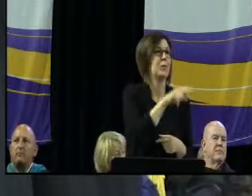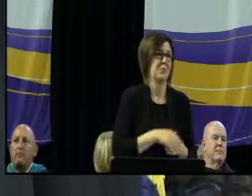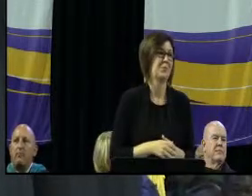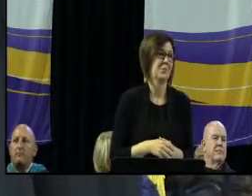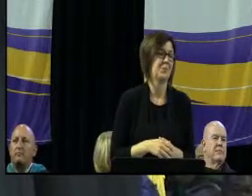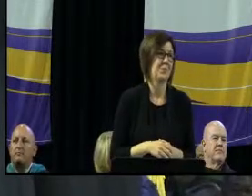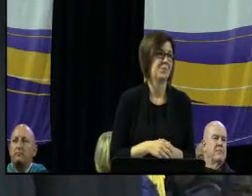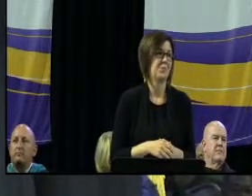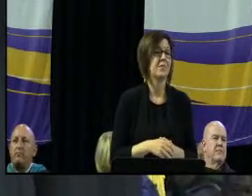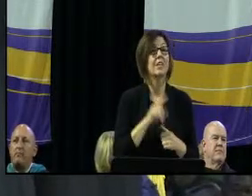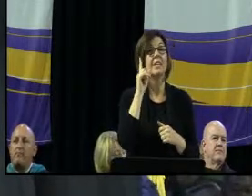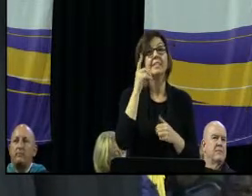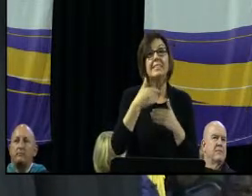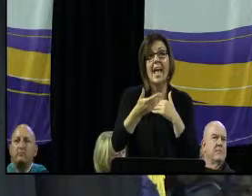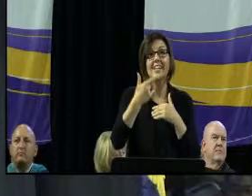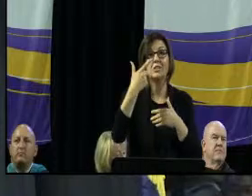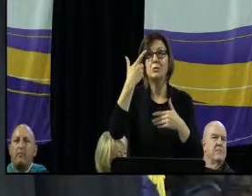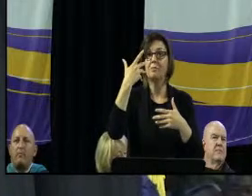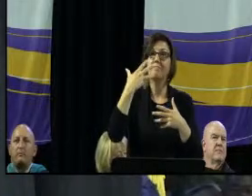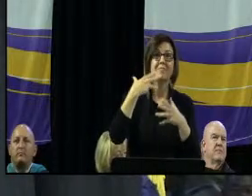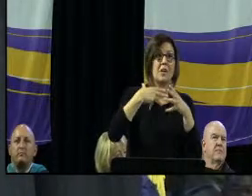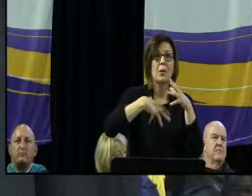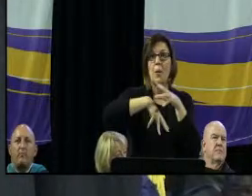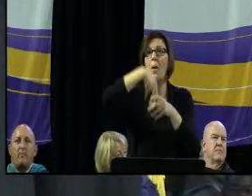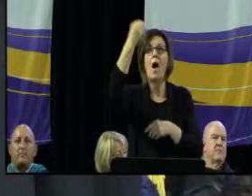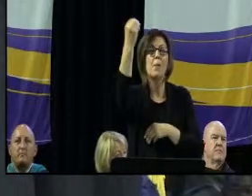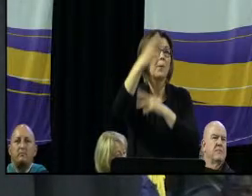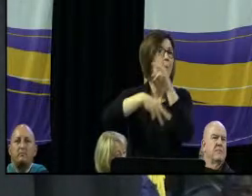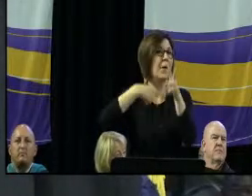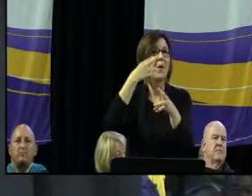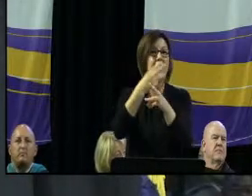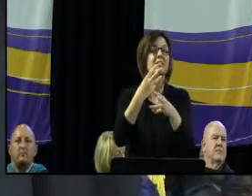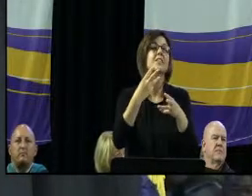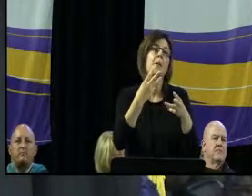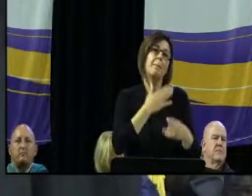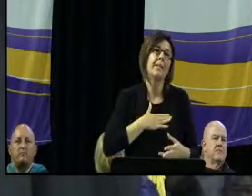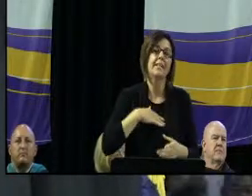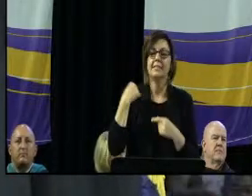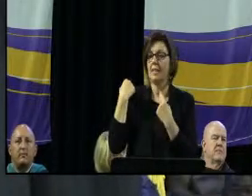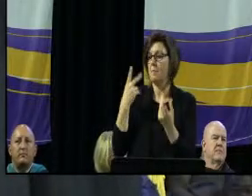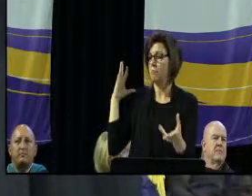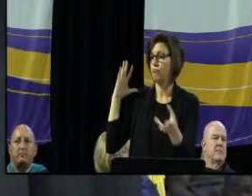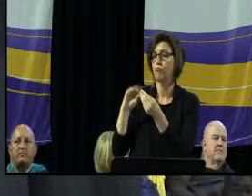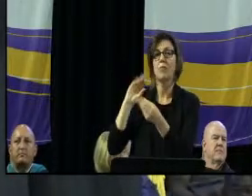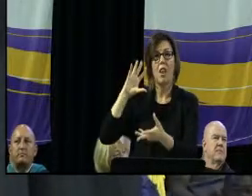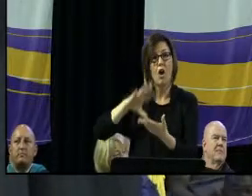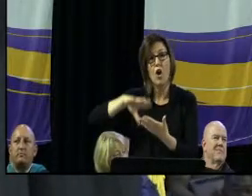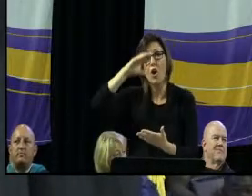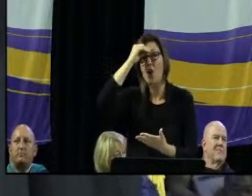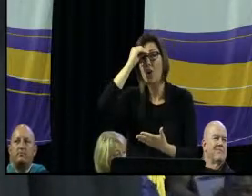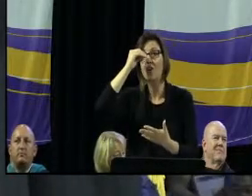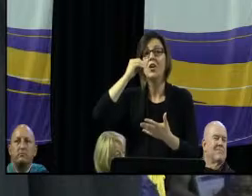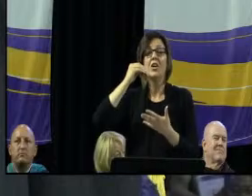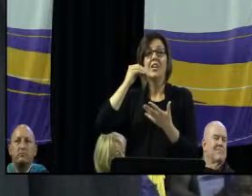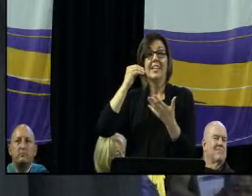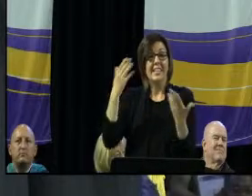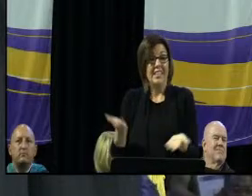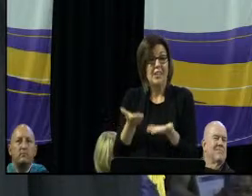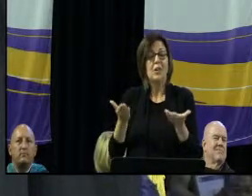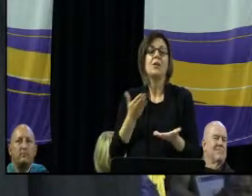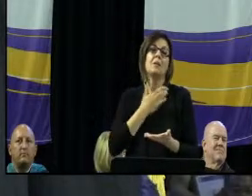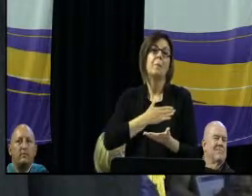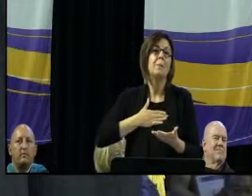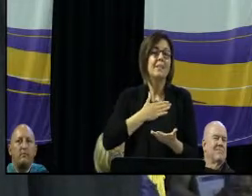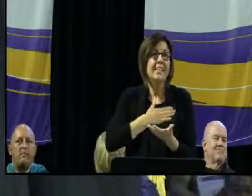As you go off into the world, take all the knowledge, skills, and character you learned at dear old Wilson High. And as